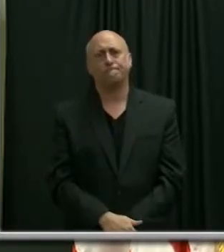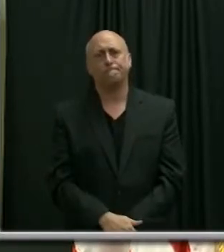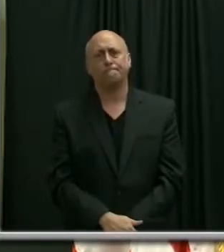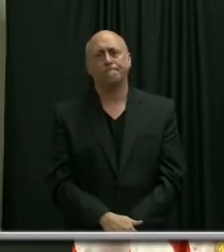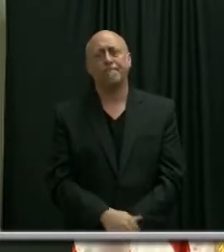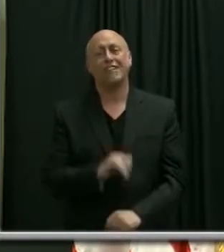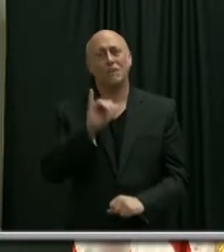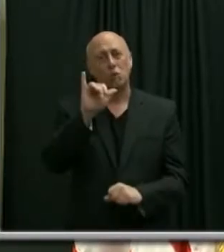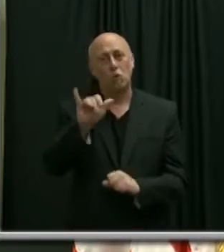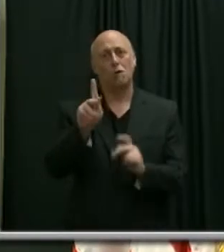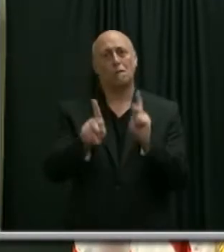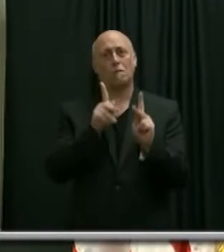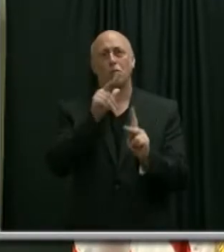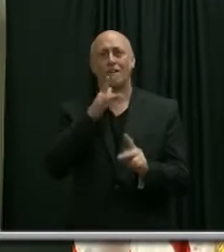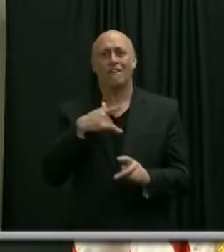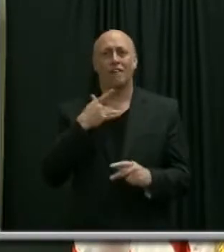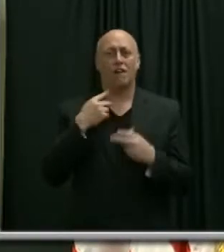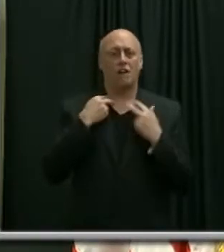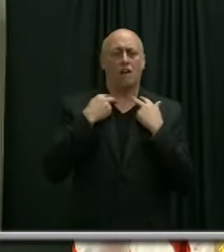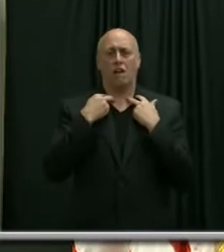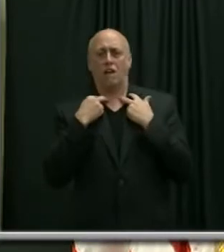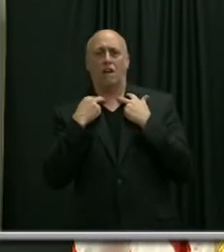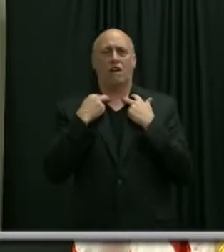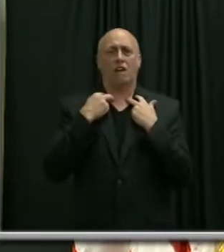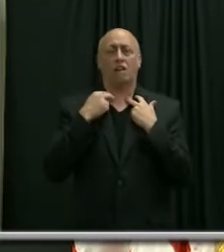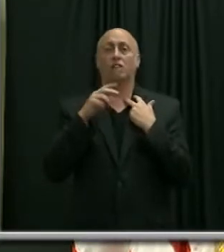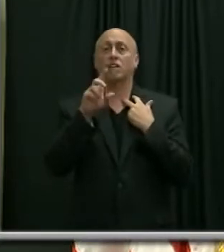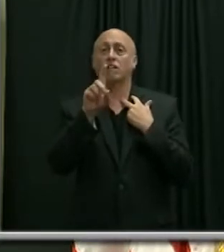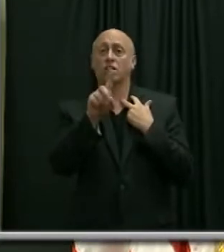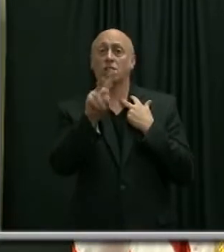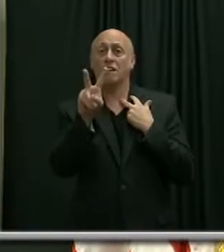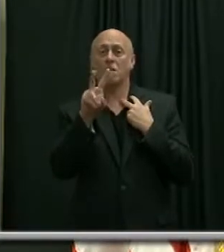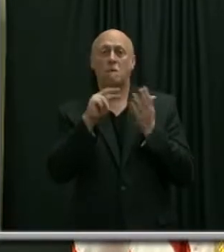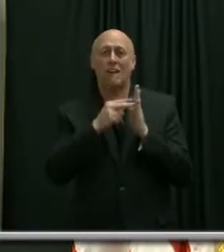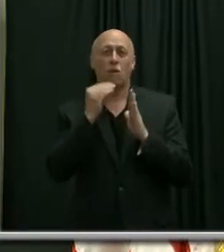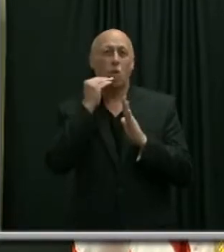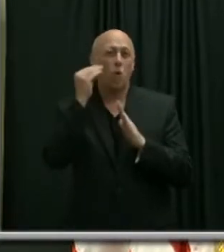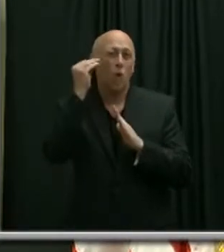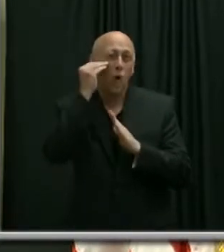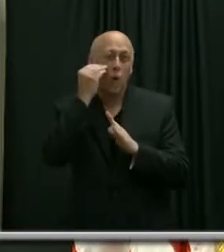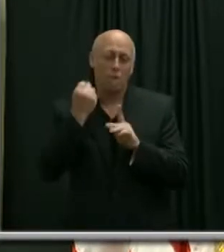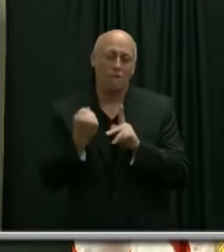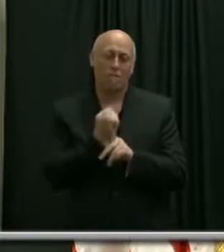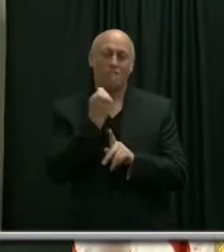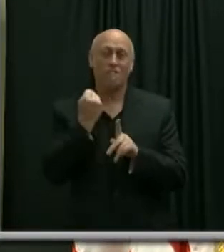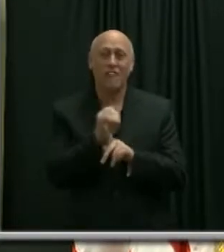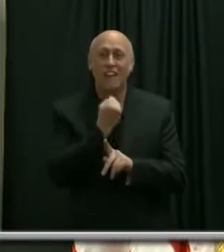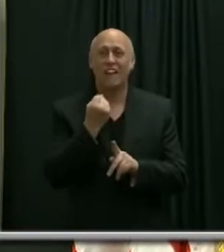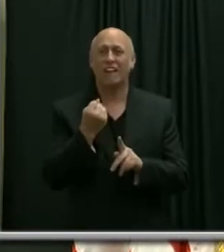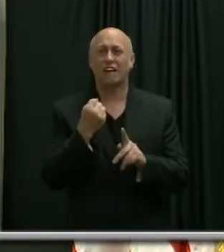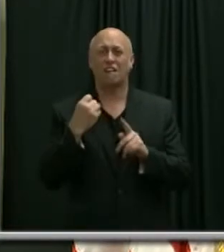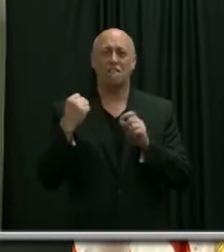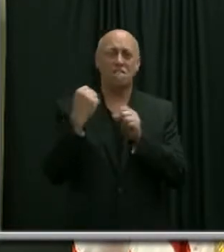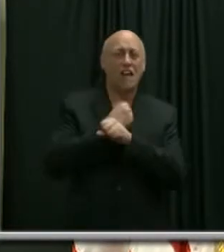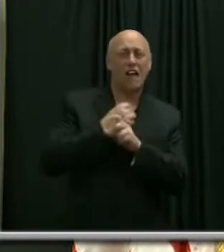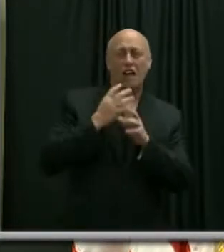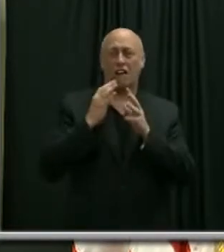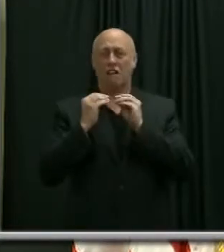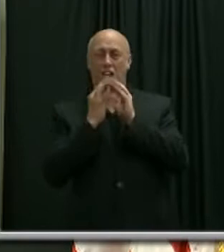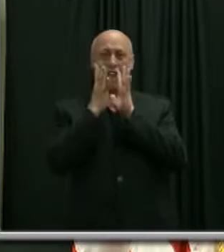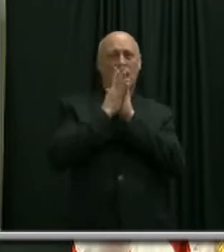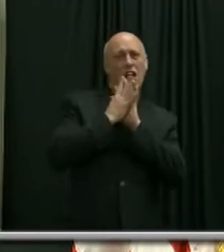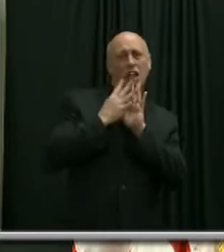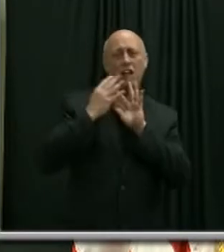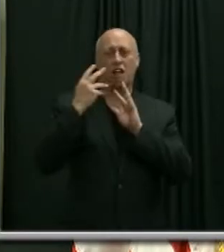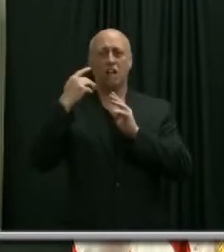now. In particular, victims of domestic violence, child abuse, and elder abuse who are not safe in their